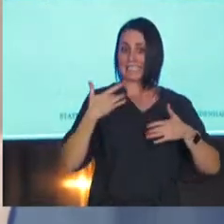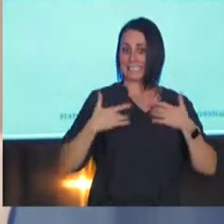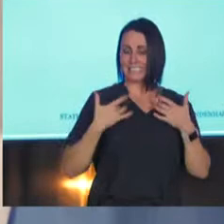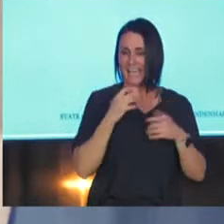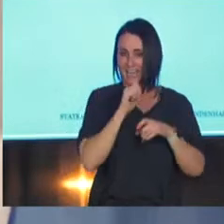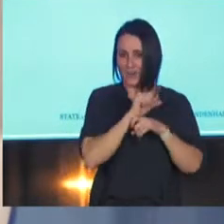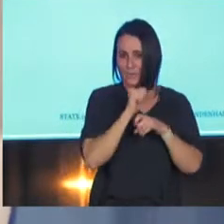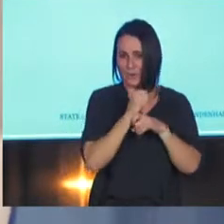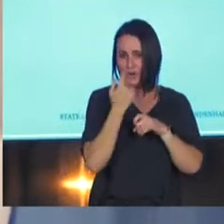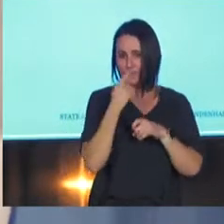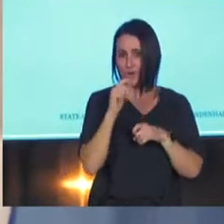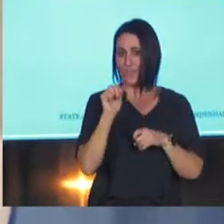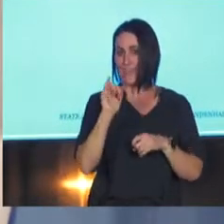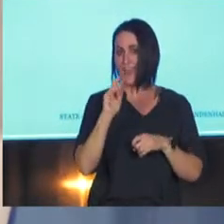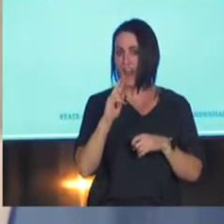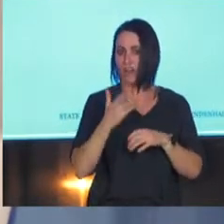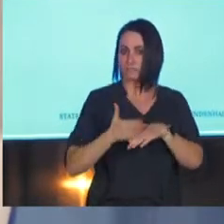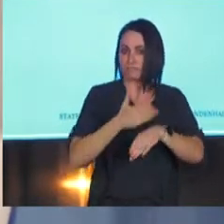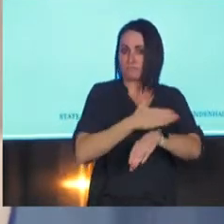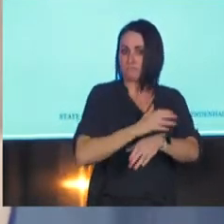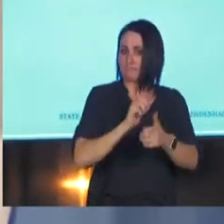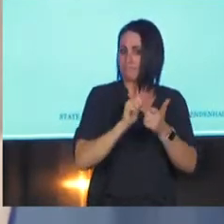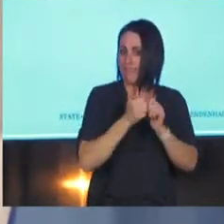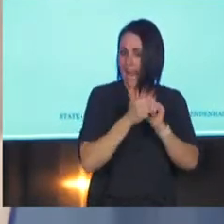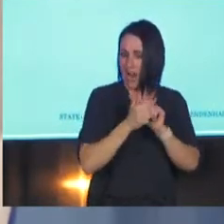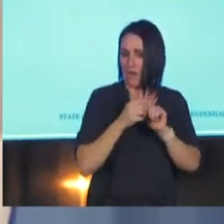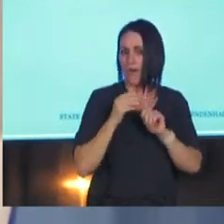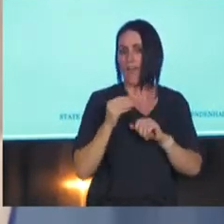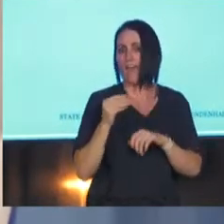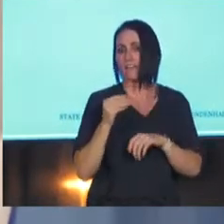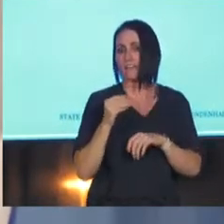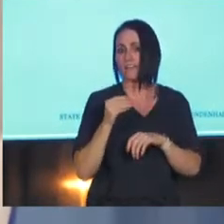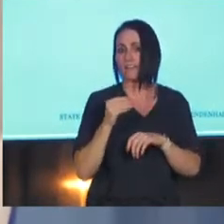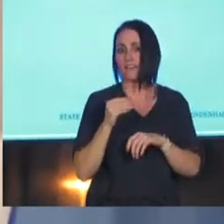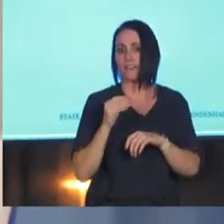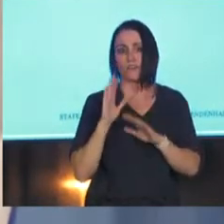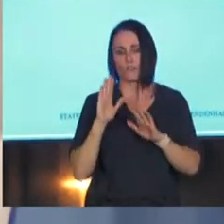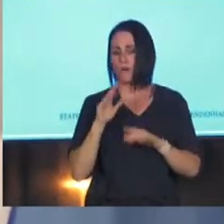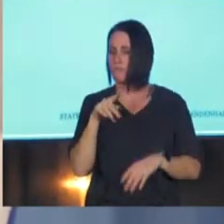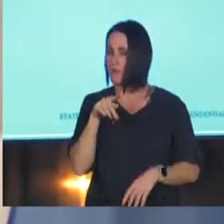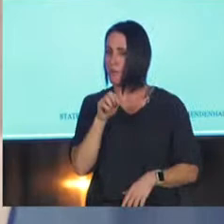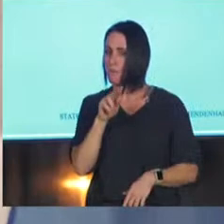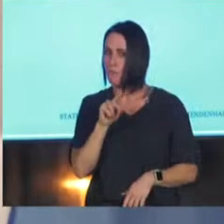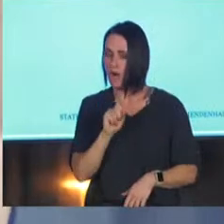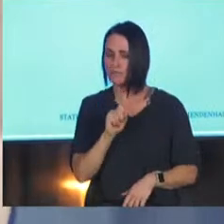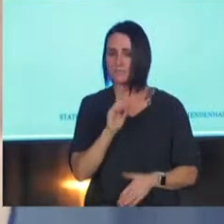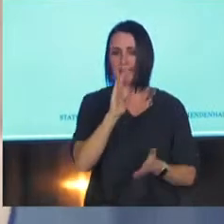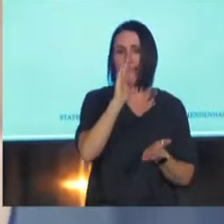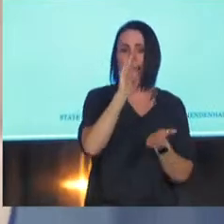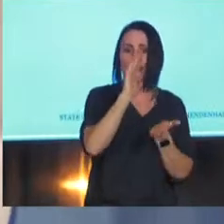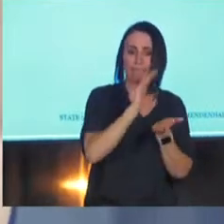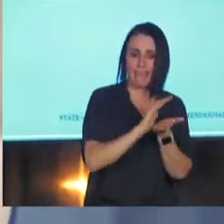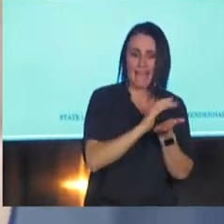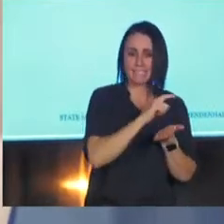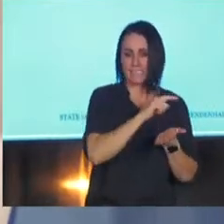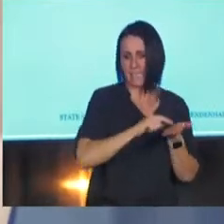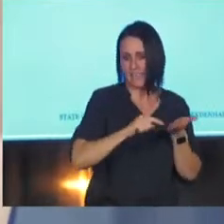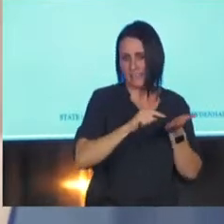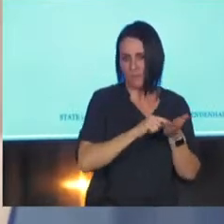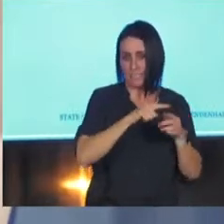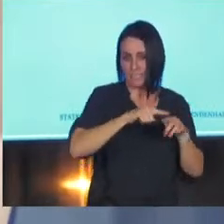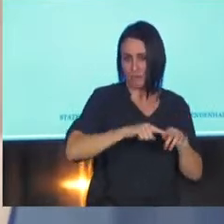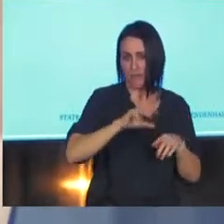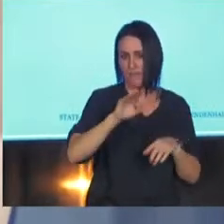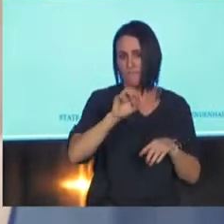work that we've done to improve our air quality and our incredible parks. Reducing and eliminating our dependence